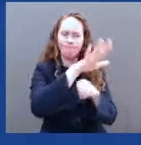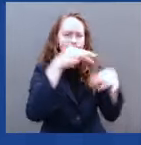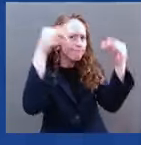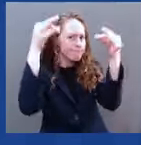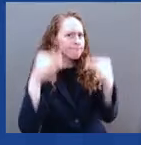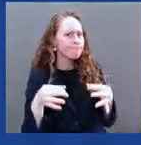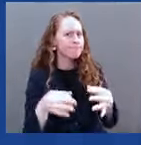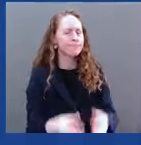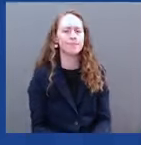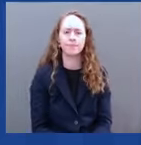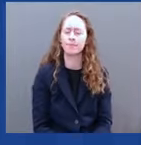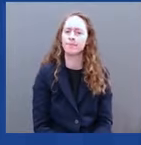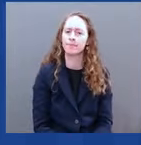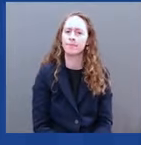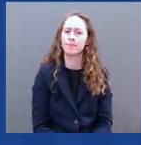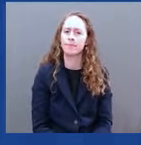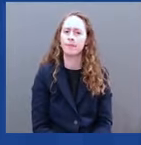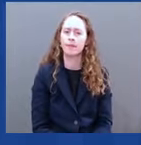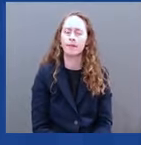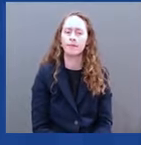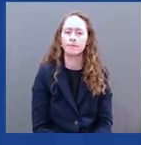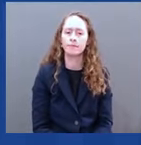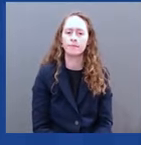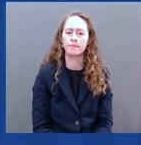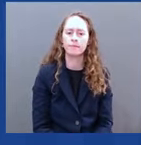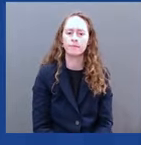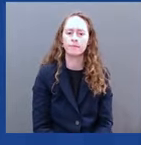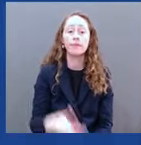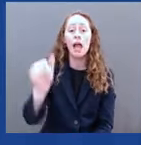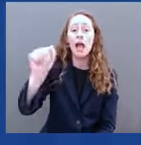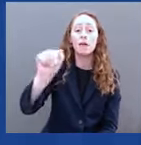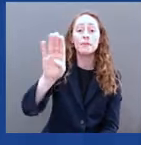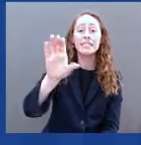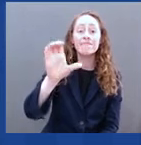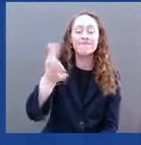Cecilia, ABC. There you are.